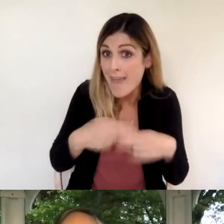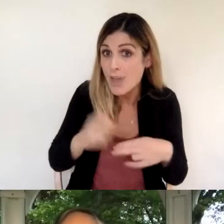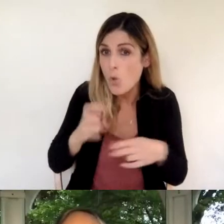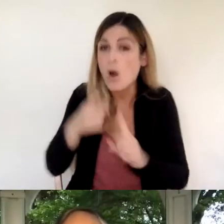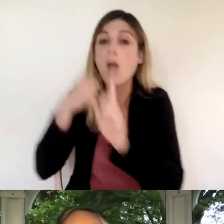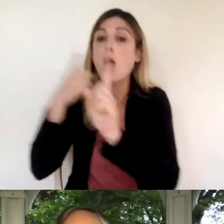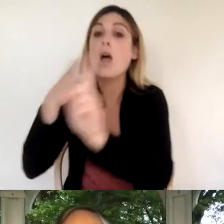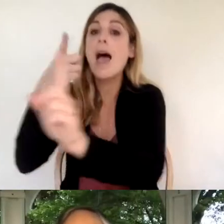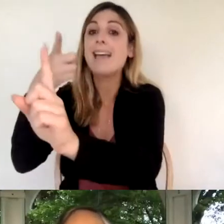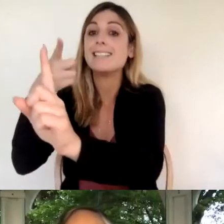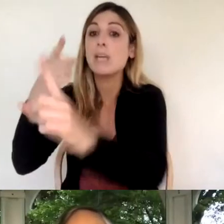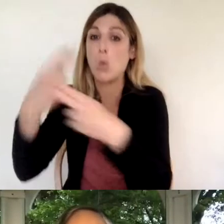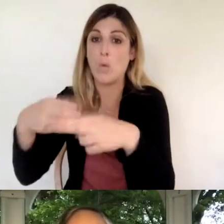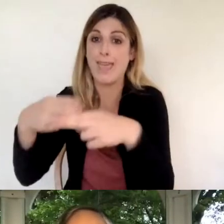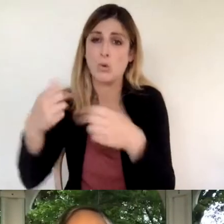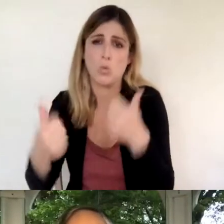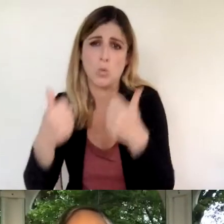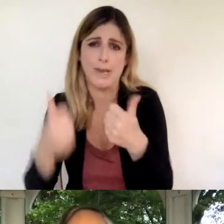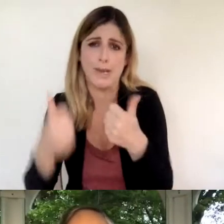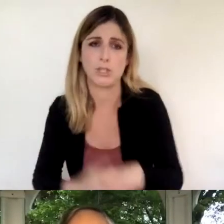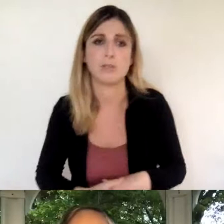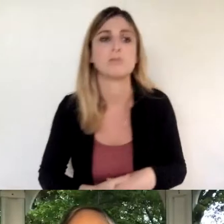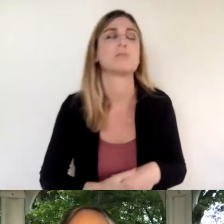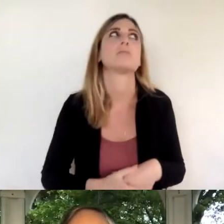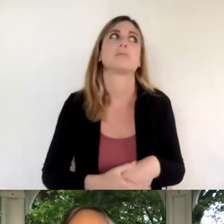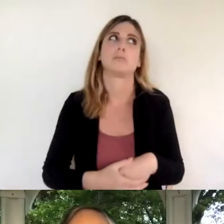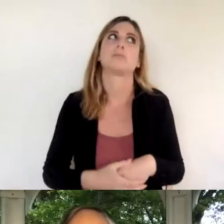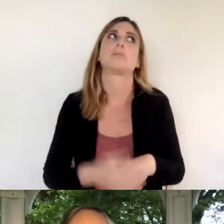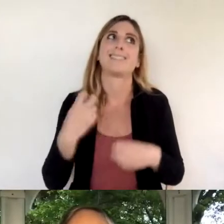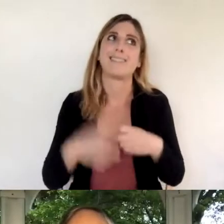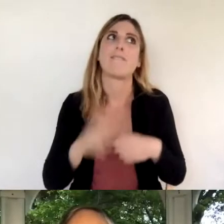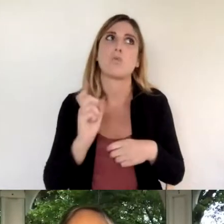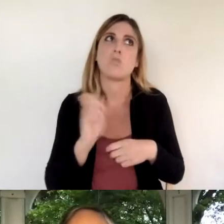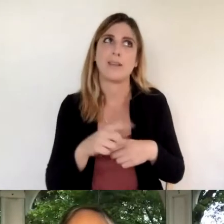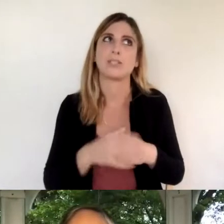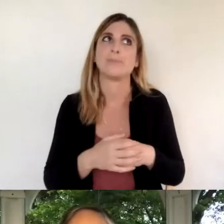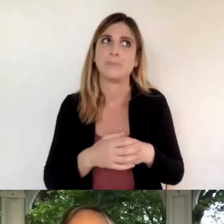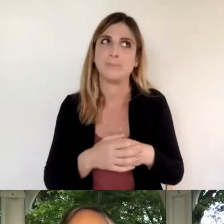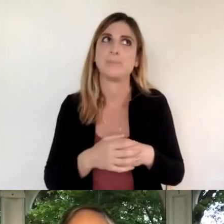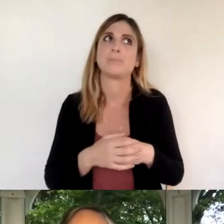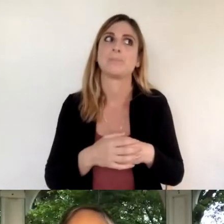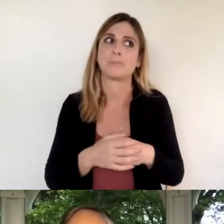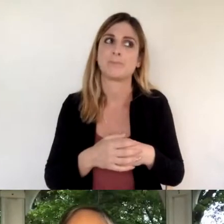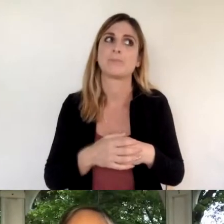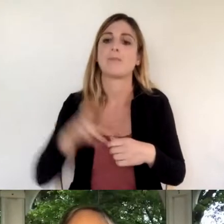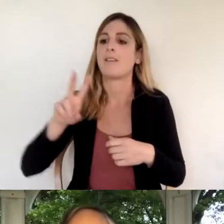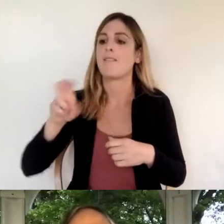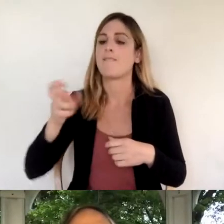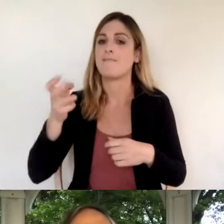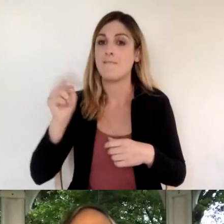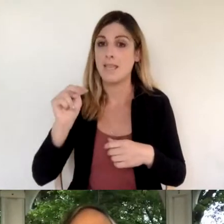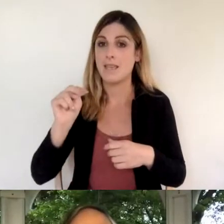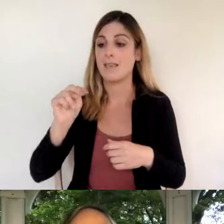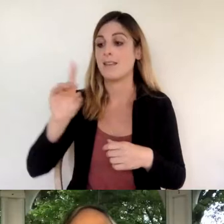This is a really tough question. It's a really good question because it is a question that vegan dietitians struggle with. I have